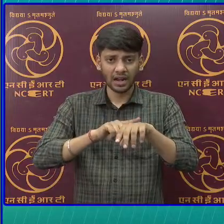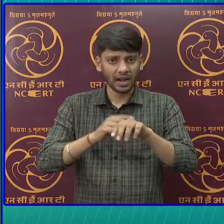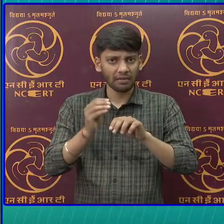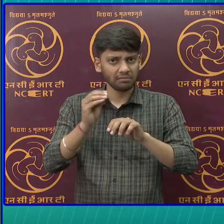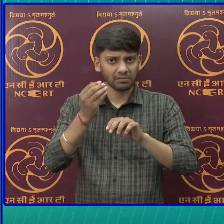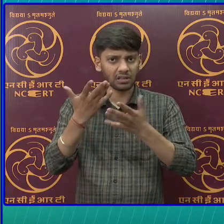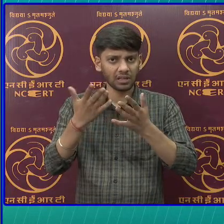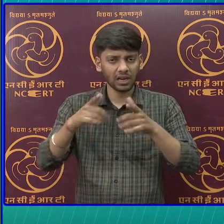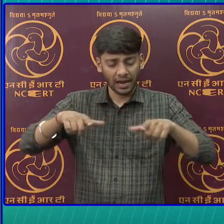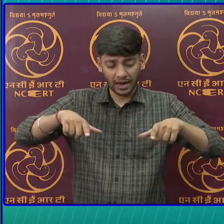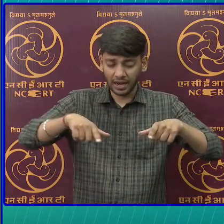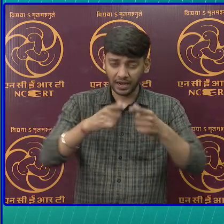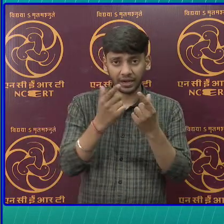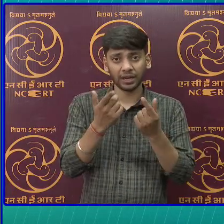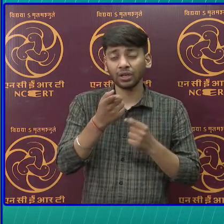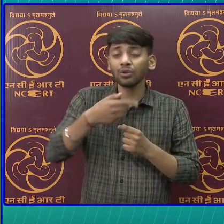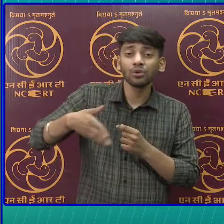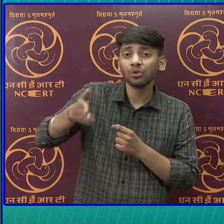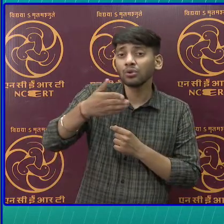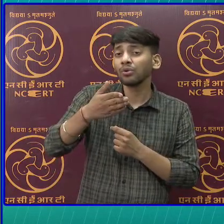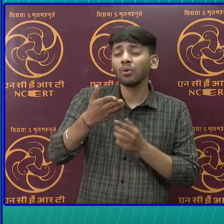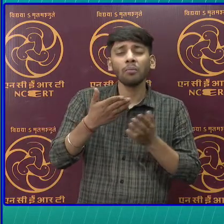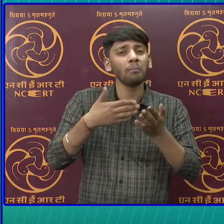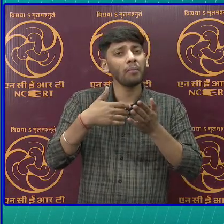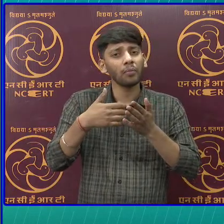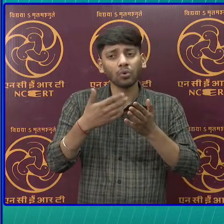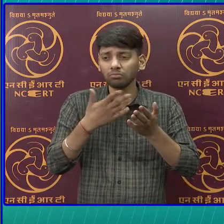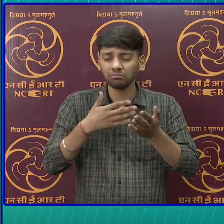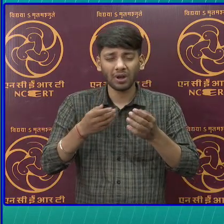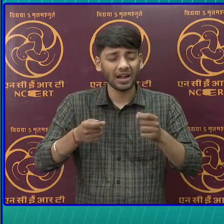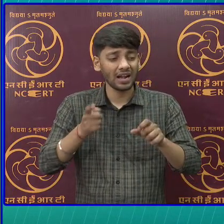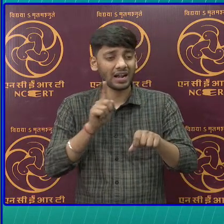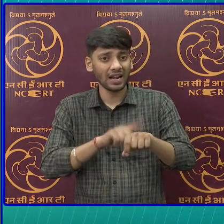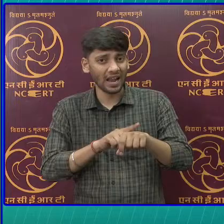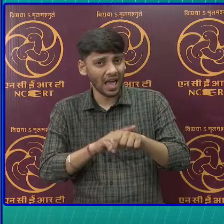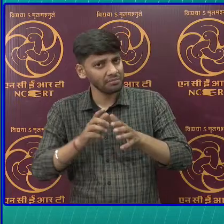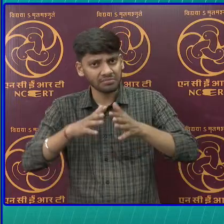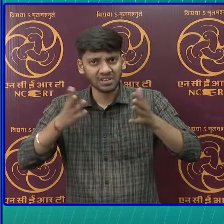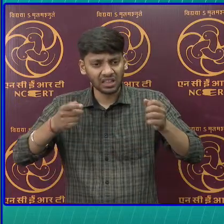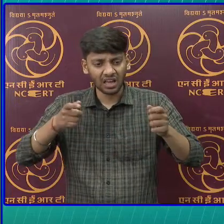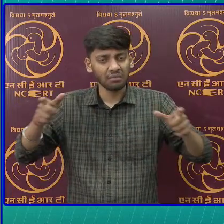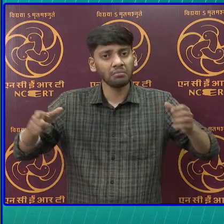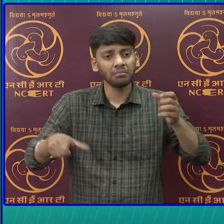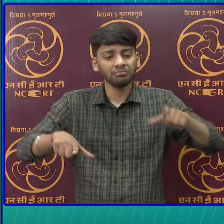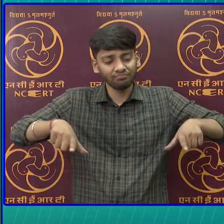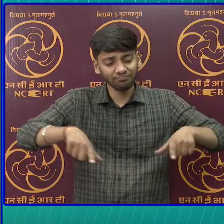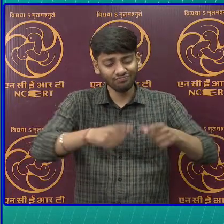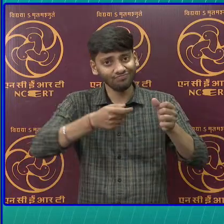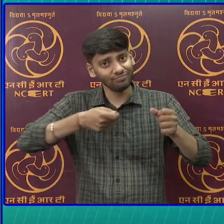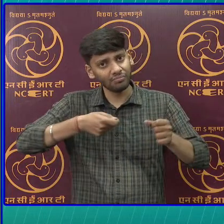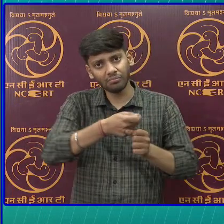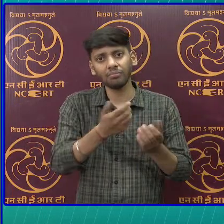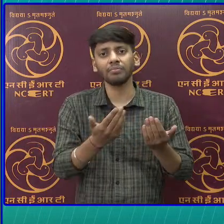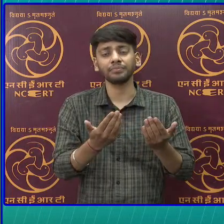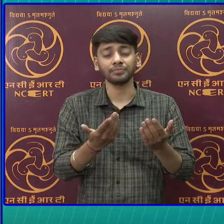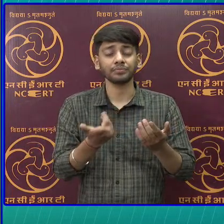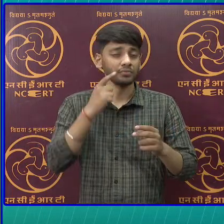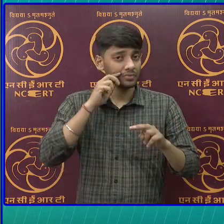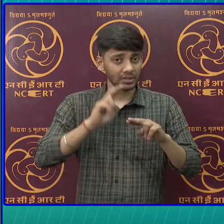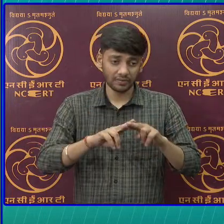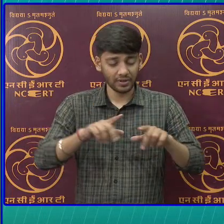to kill a tree. You people may tell us that, does it take much time to kill a tree or to grow a